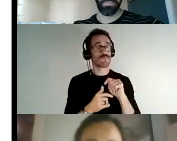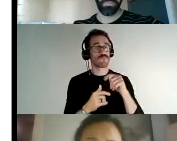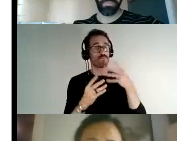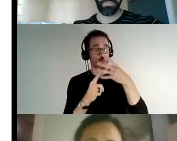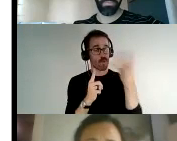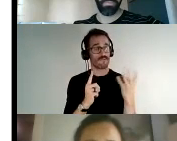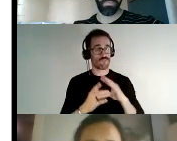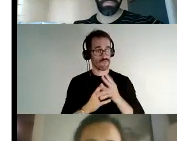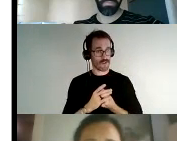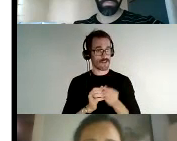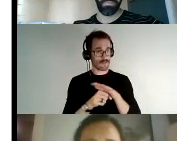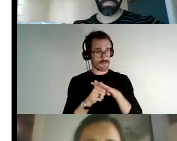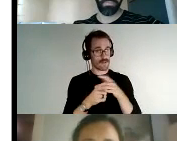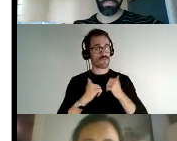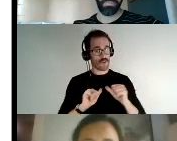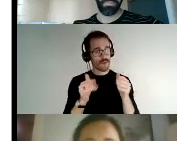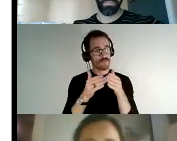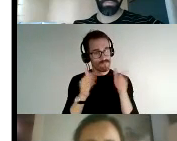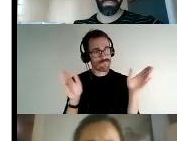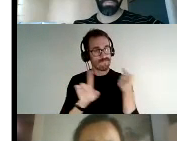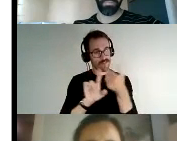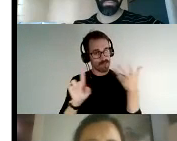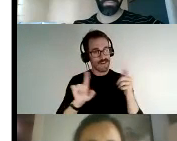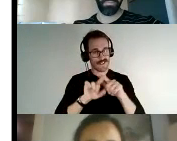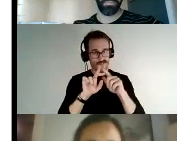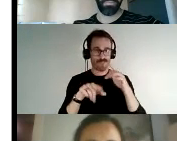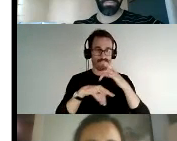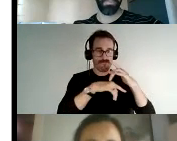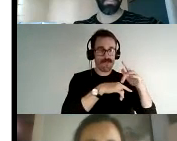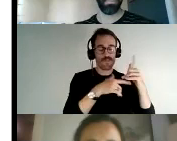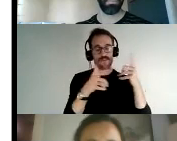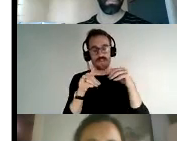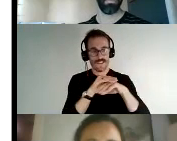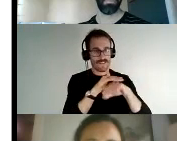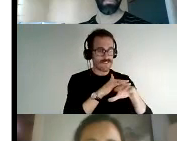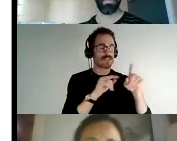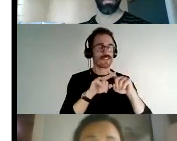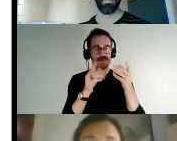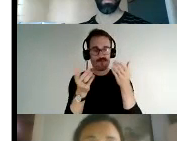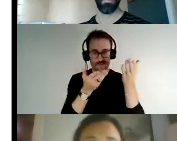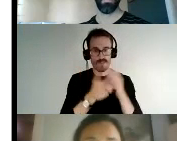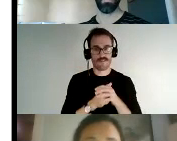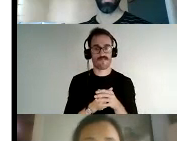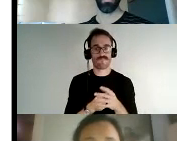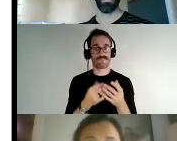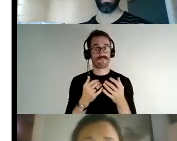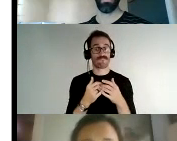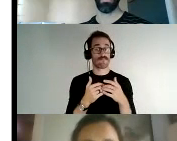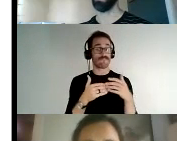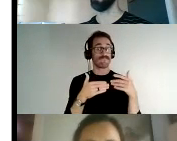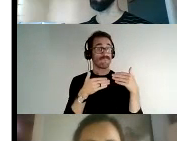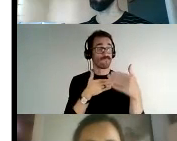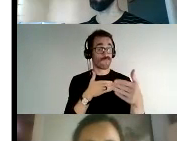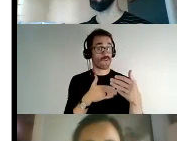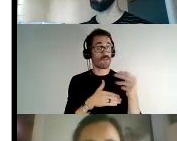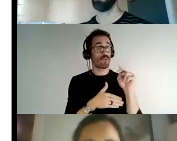on November the 23rd, we will be having a very interesting conversation with Two-Spirit Elder Mani and